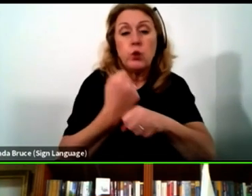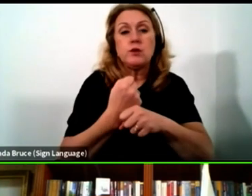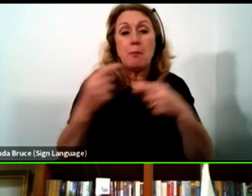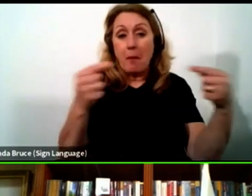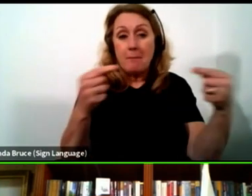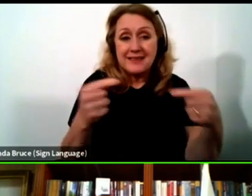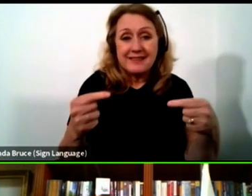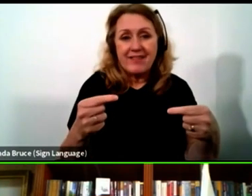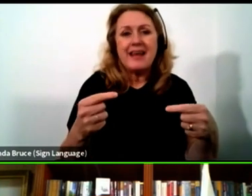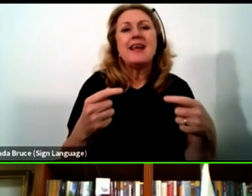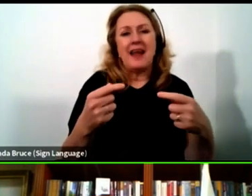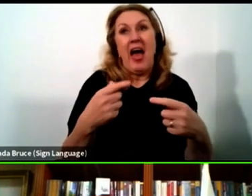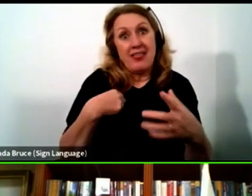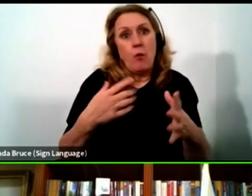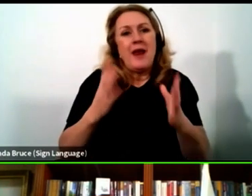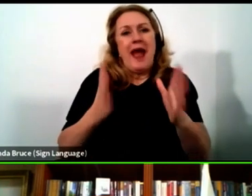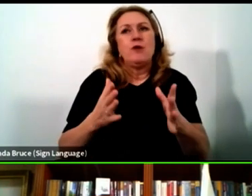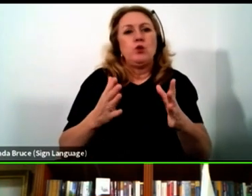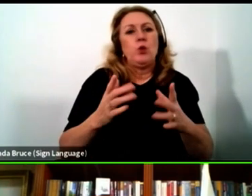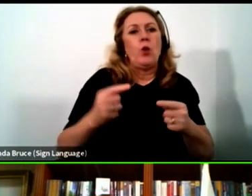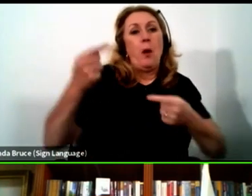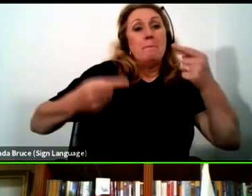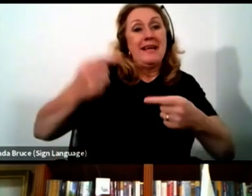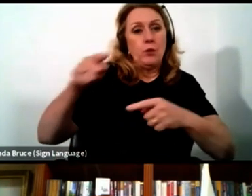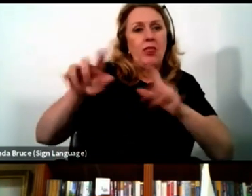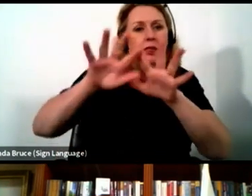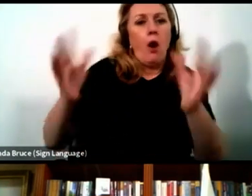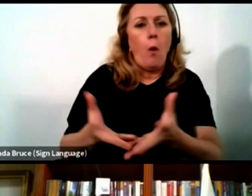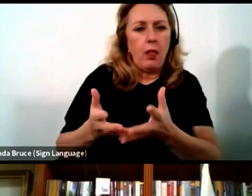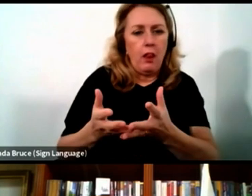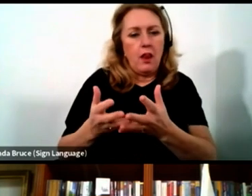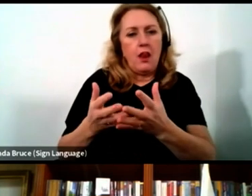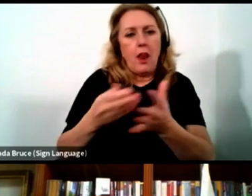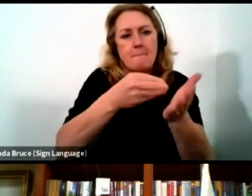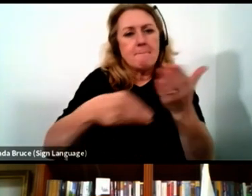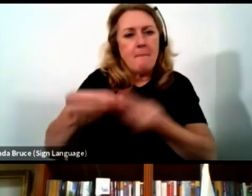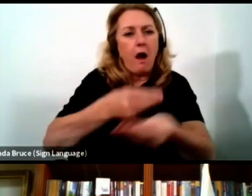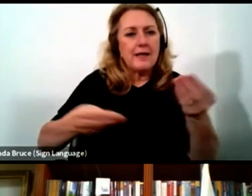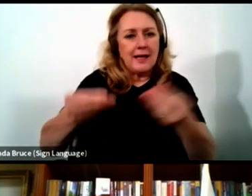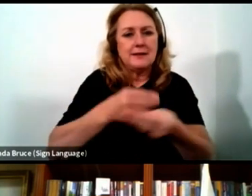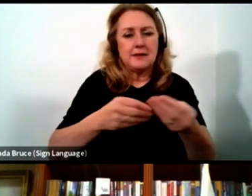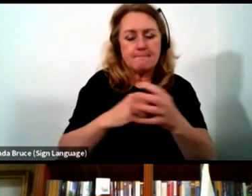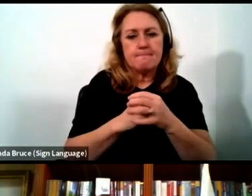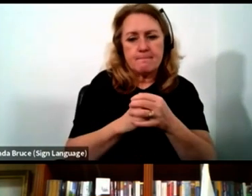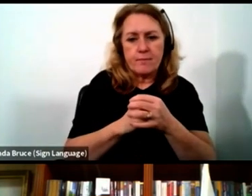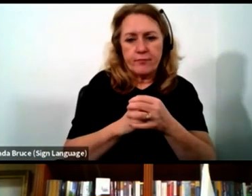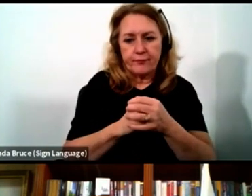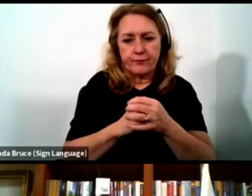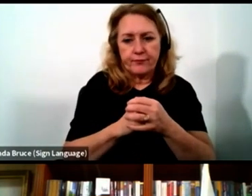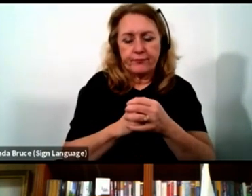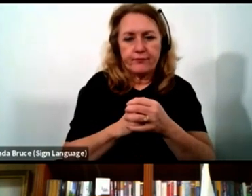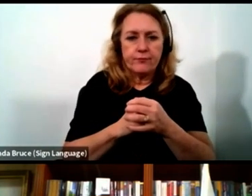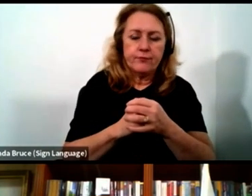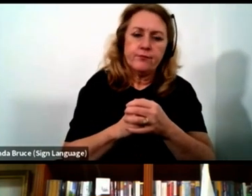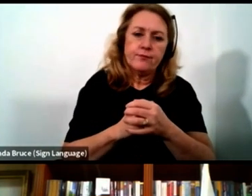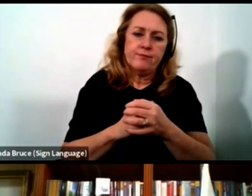then compete in that global market. Thank you. And that is a point that has been endorsed here by Asna